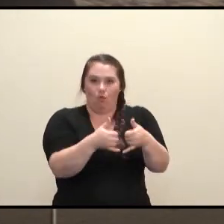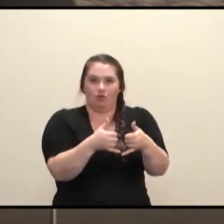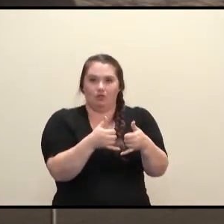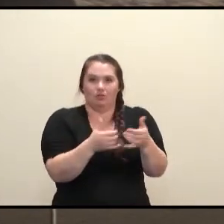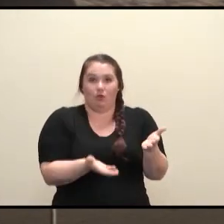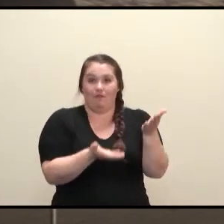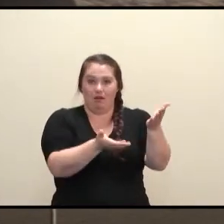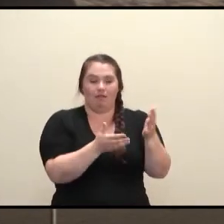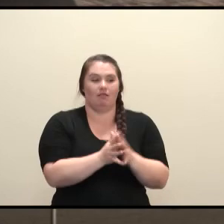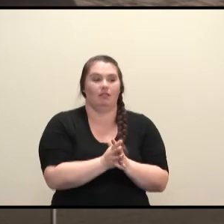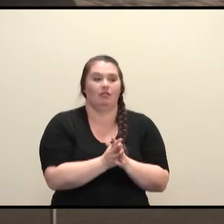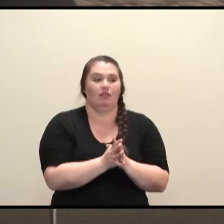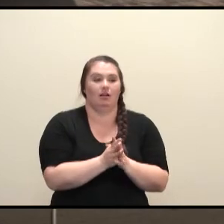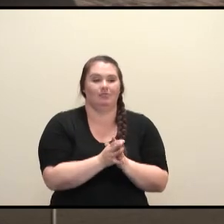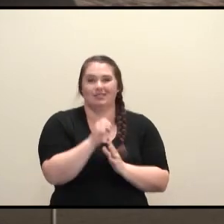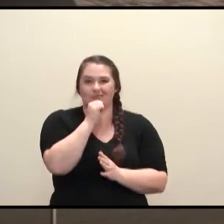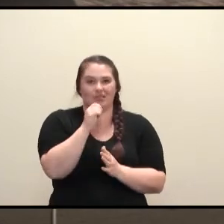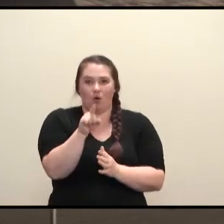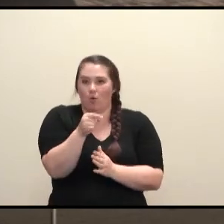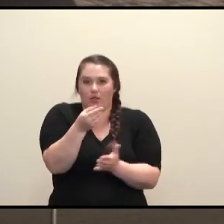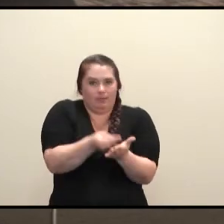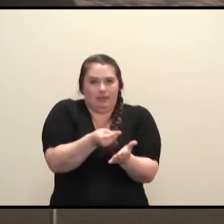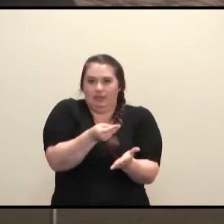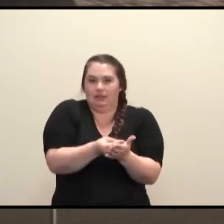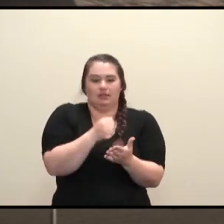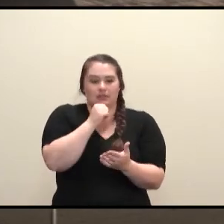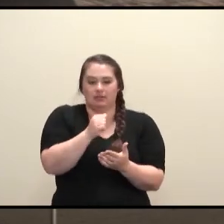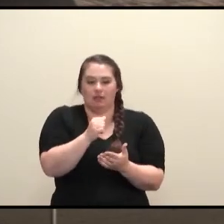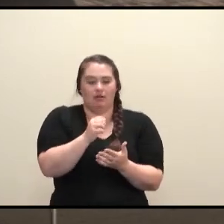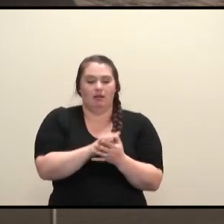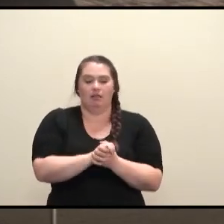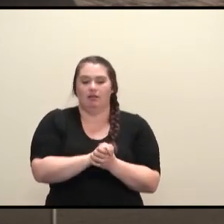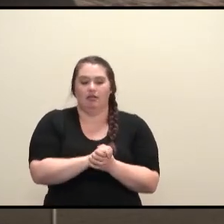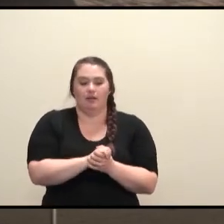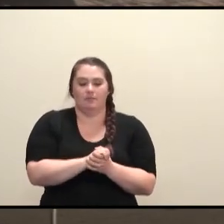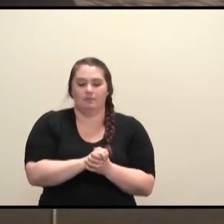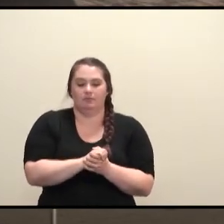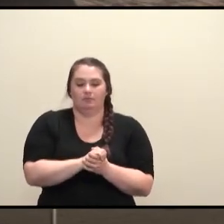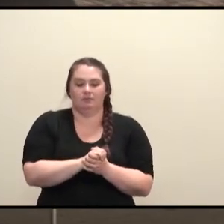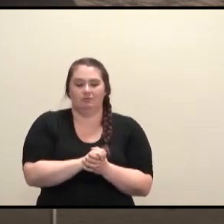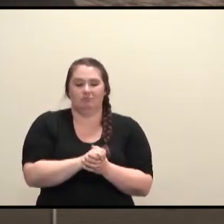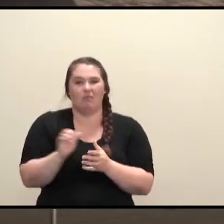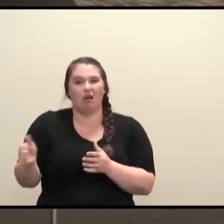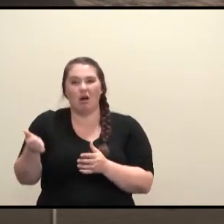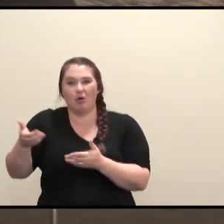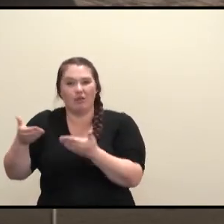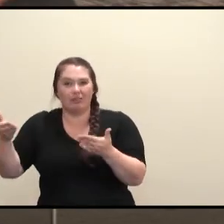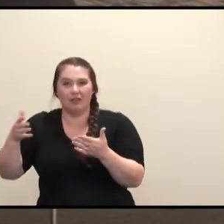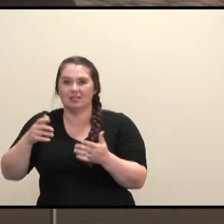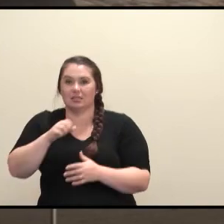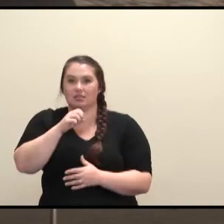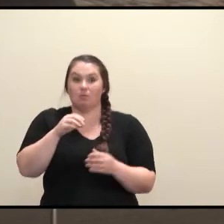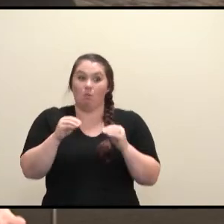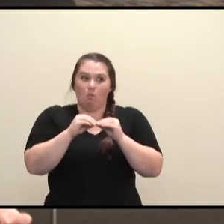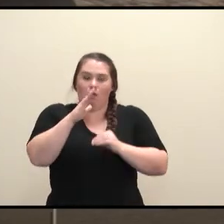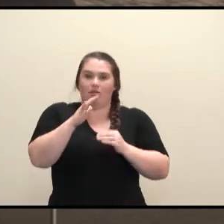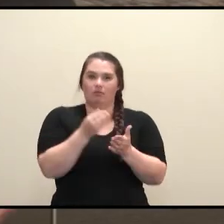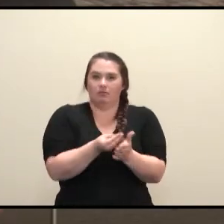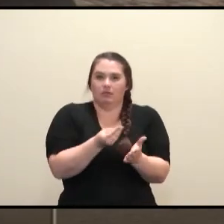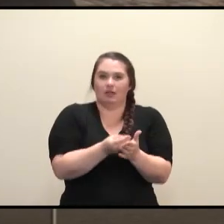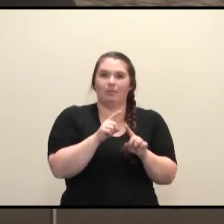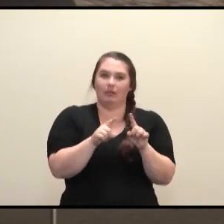we providing? And it's not just money, and it's not just there's a lot more to retention than just money, although that is a